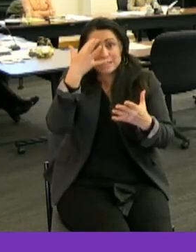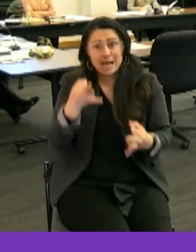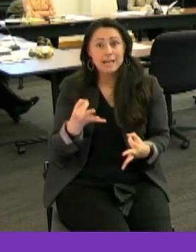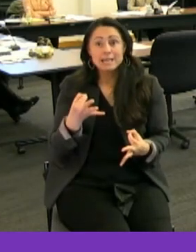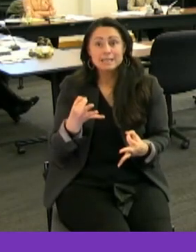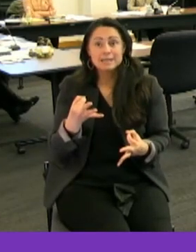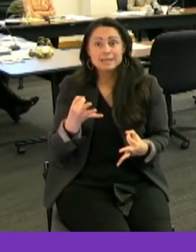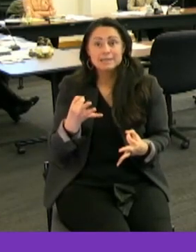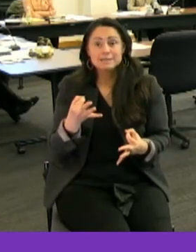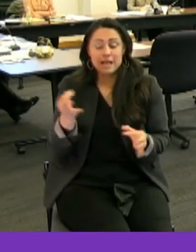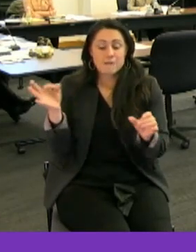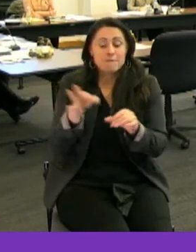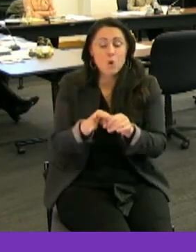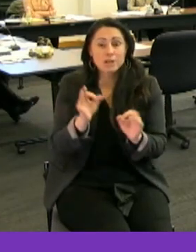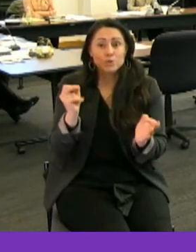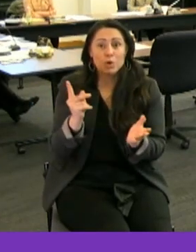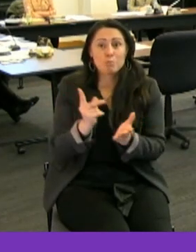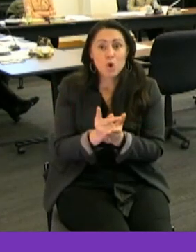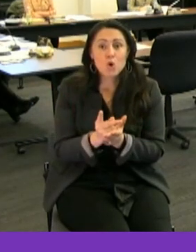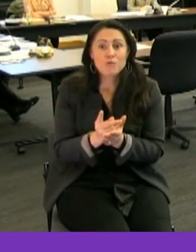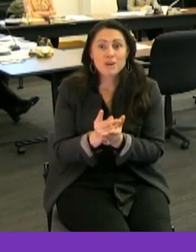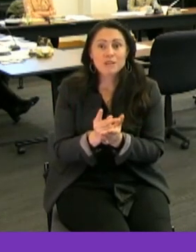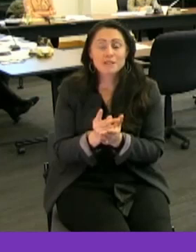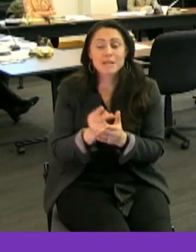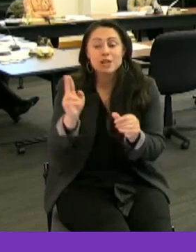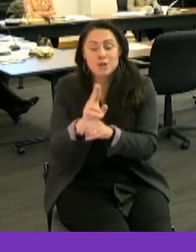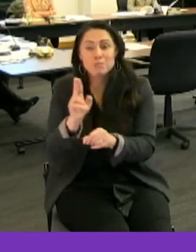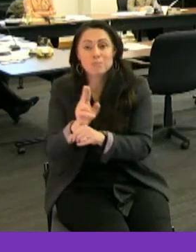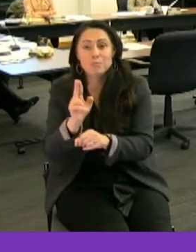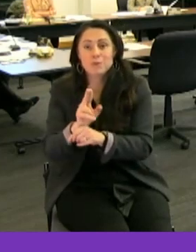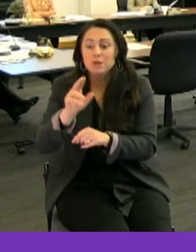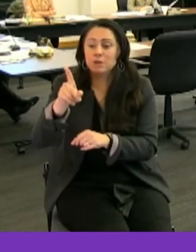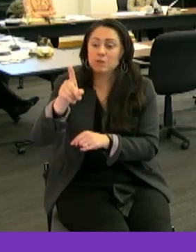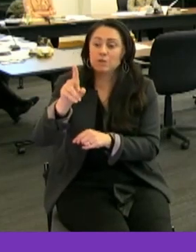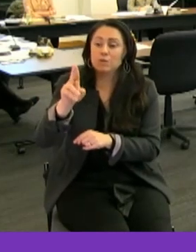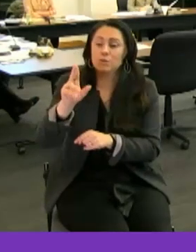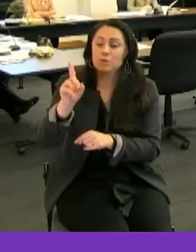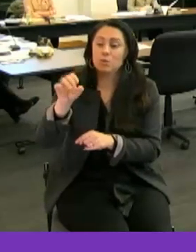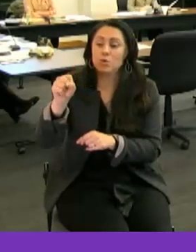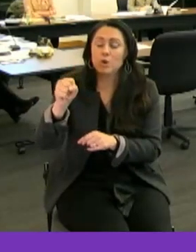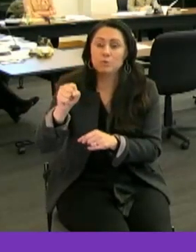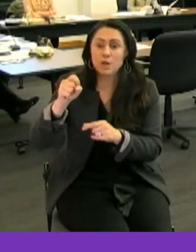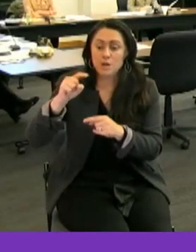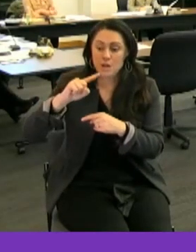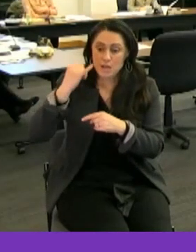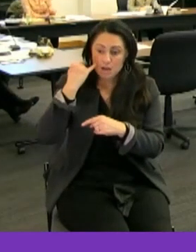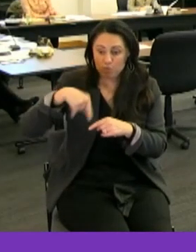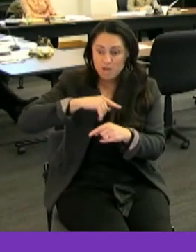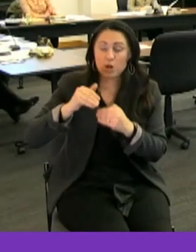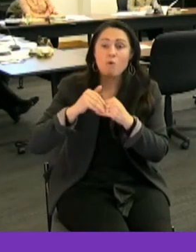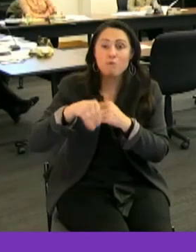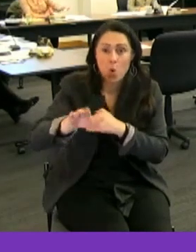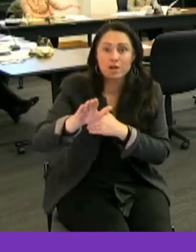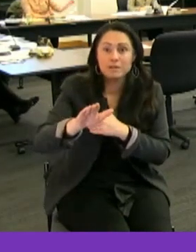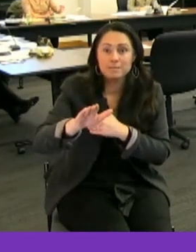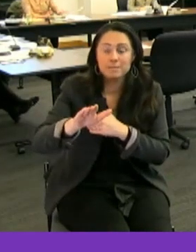decided and voted to approve the procurement of Kudo as we go forward.